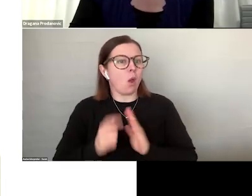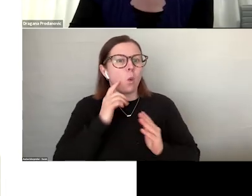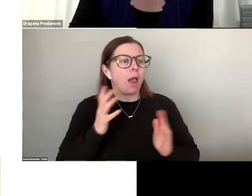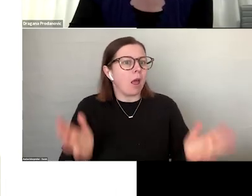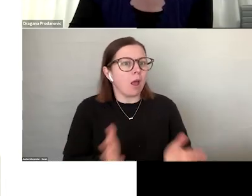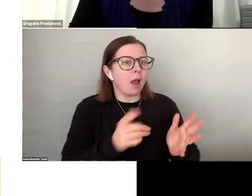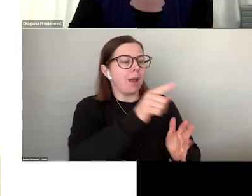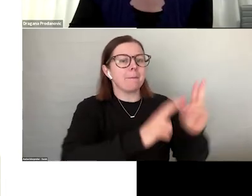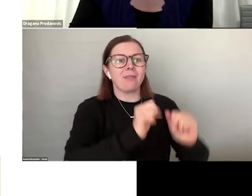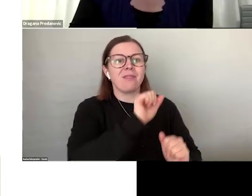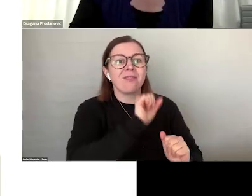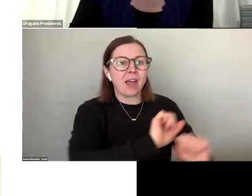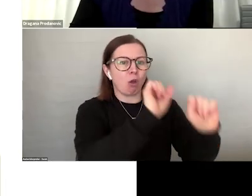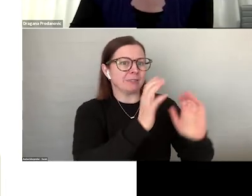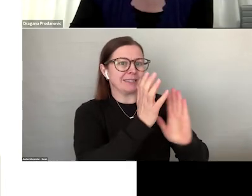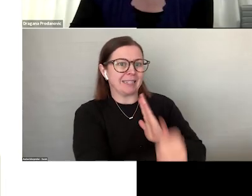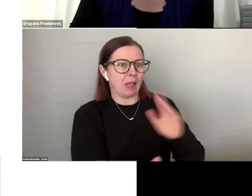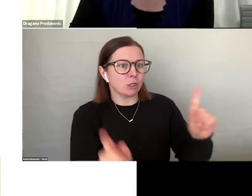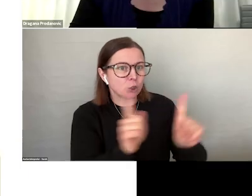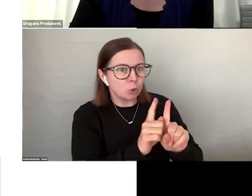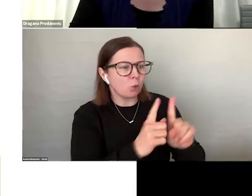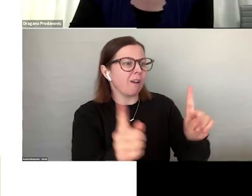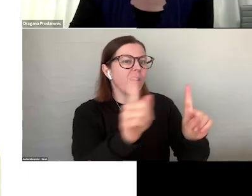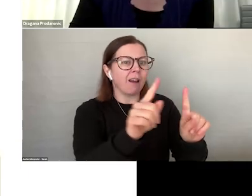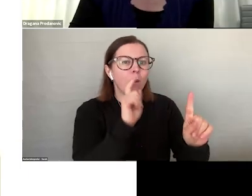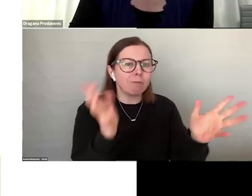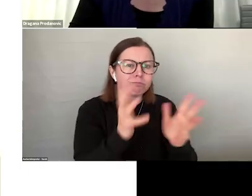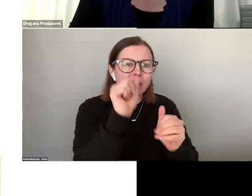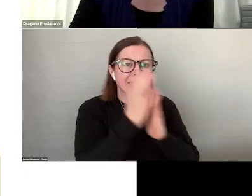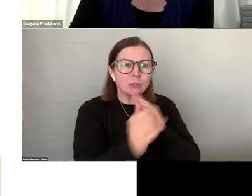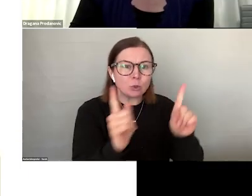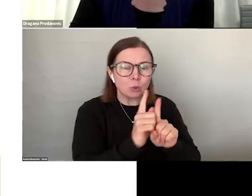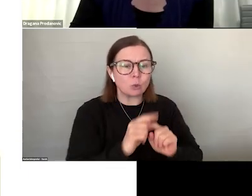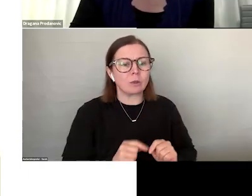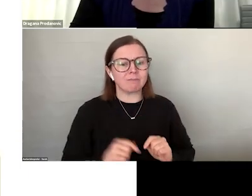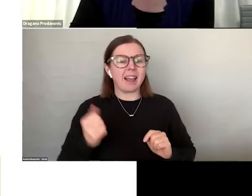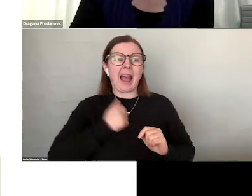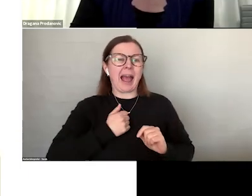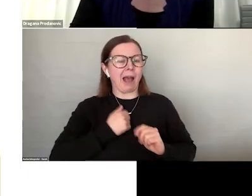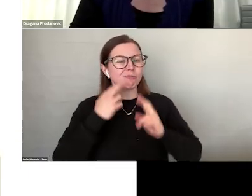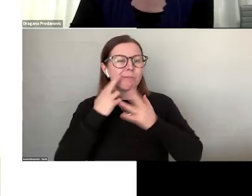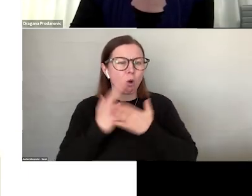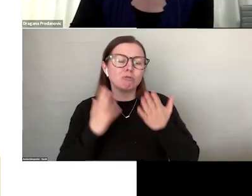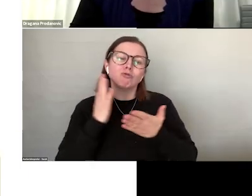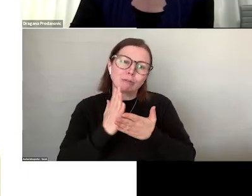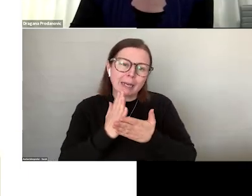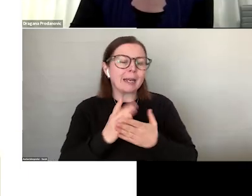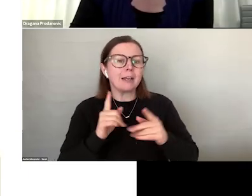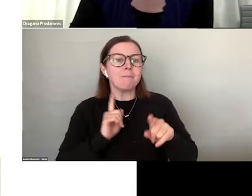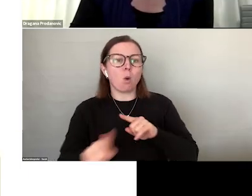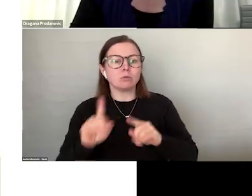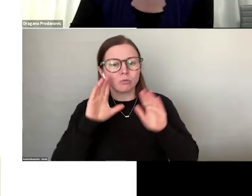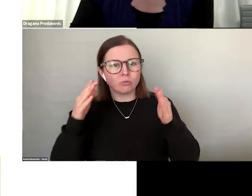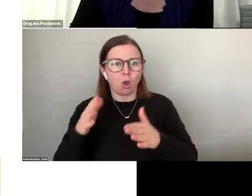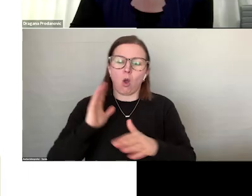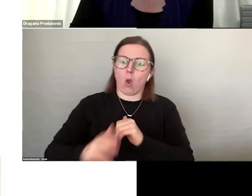disability and their supporters when they are seeking help. But within our report, the focus primarily was on giving training to